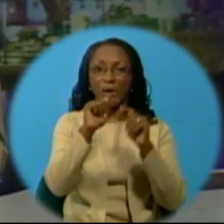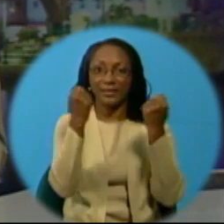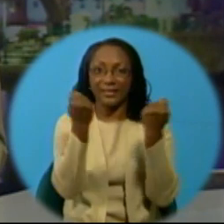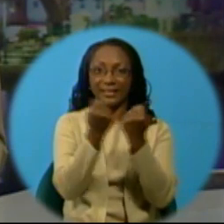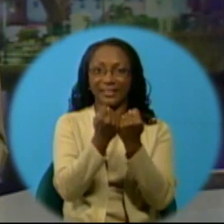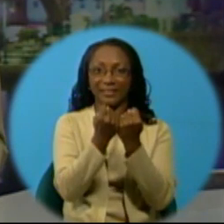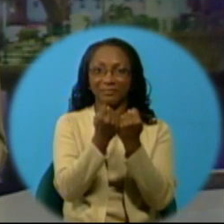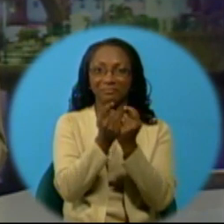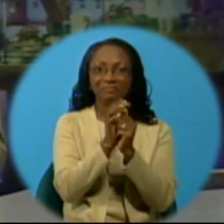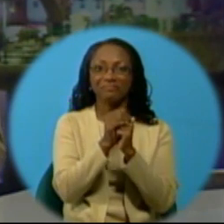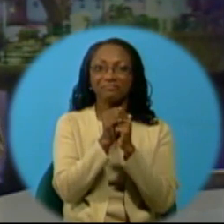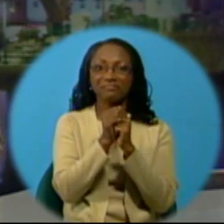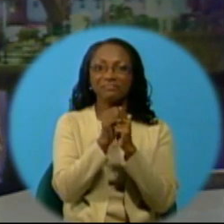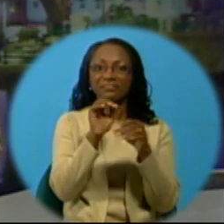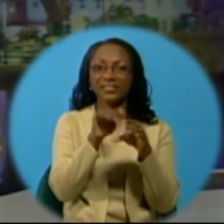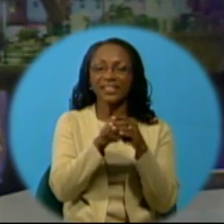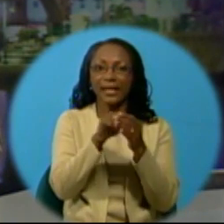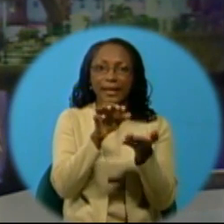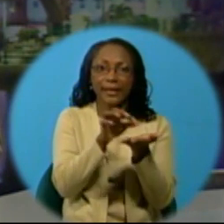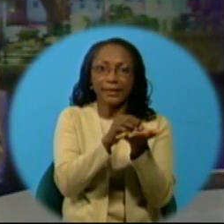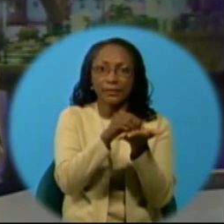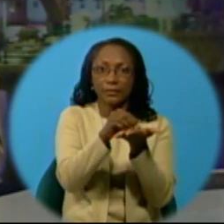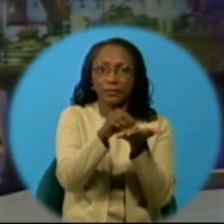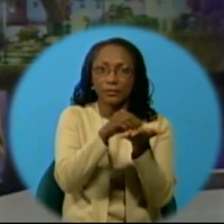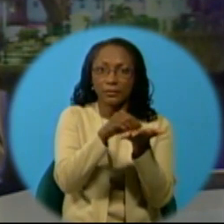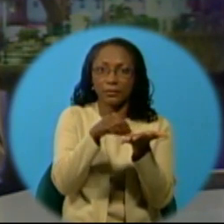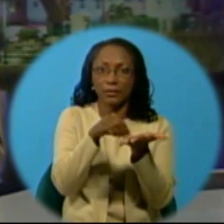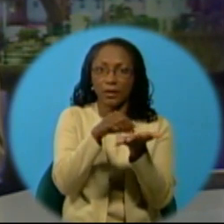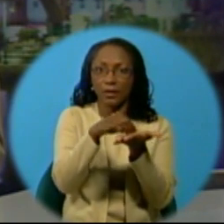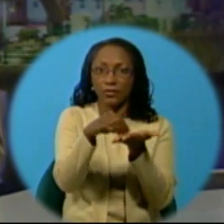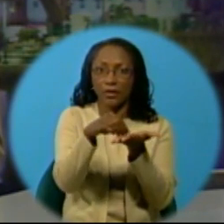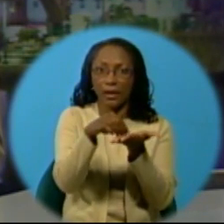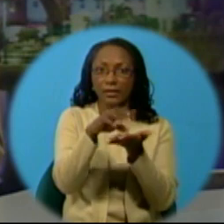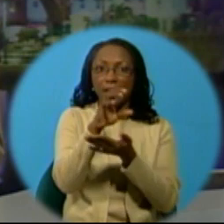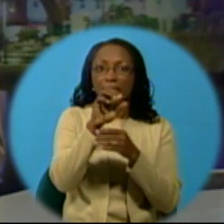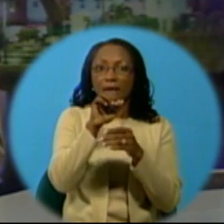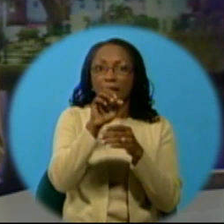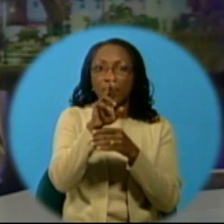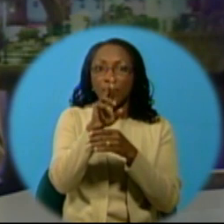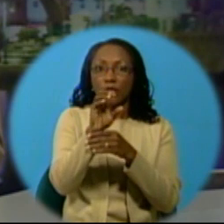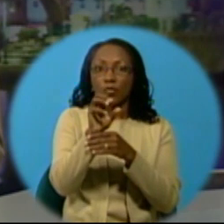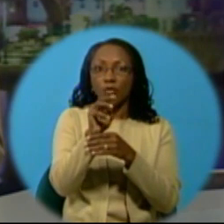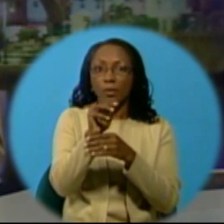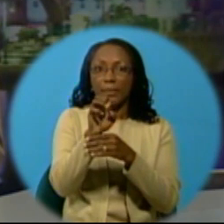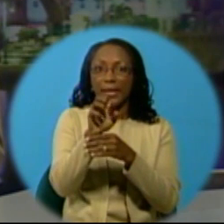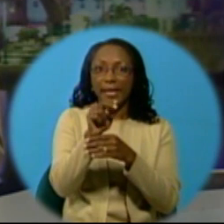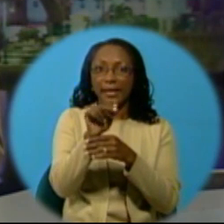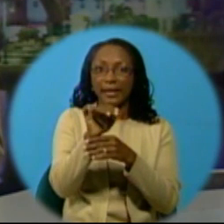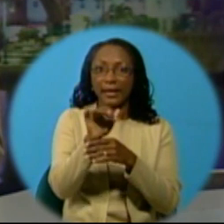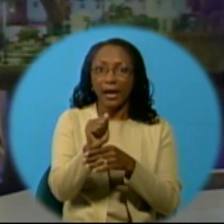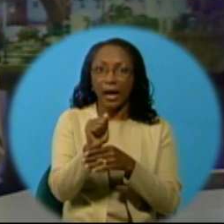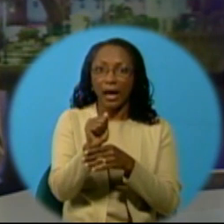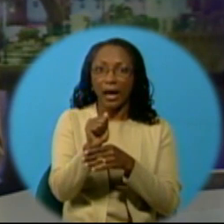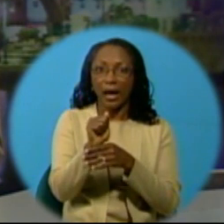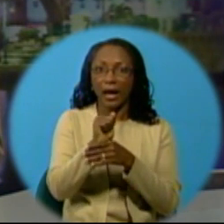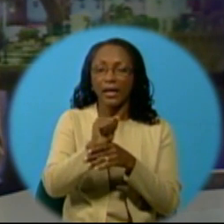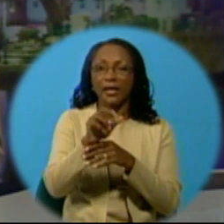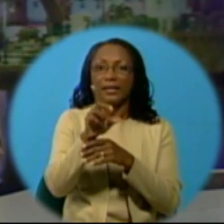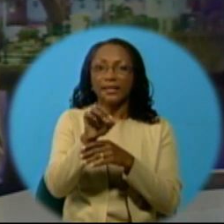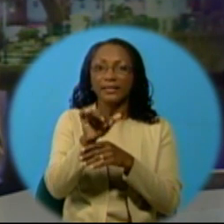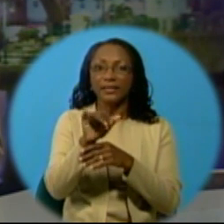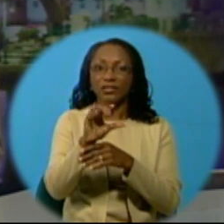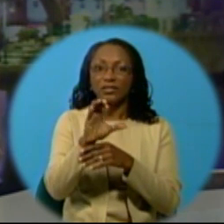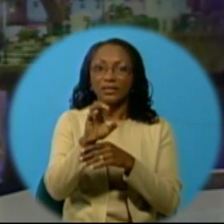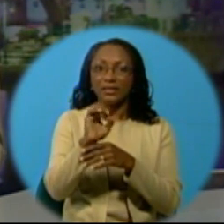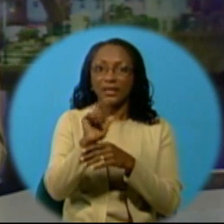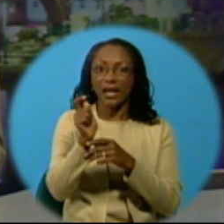playoffs. In chess, Alina Liami of Romania is the winner of the Masters section of the 2014 Digicel Heroes Day Chess